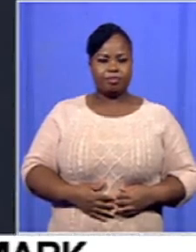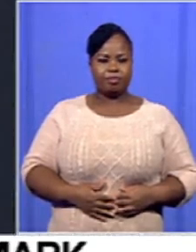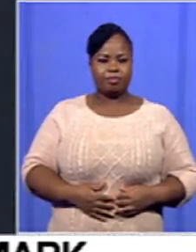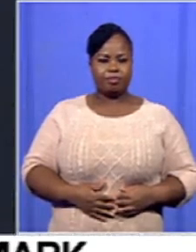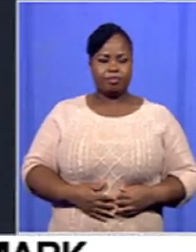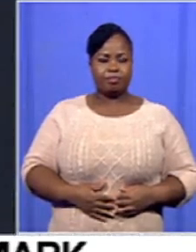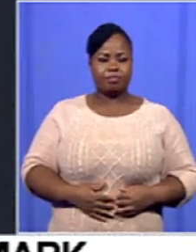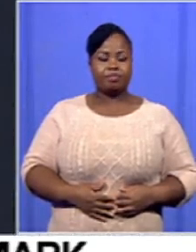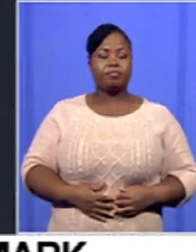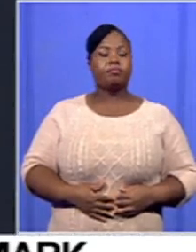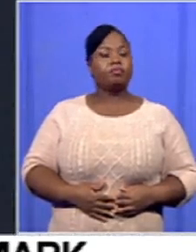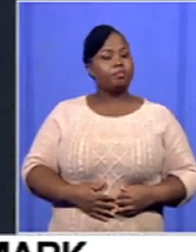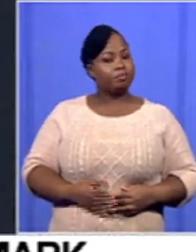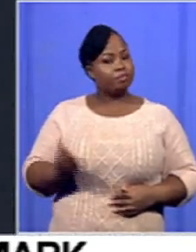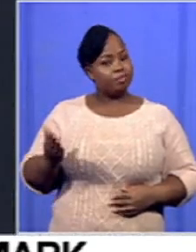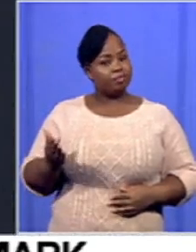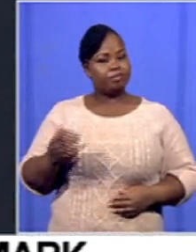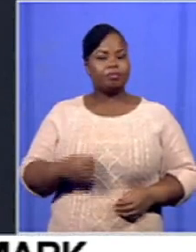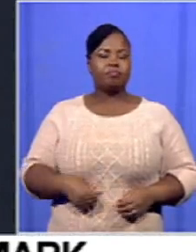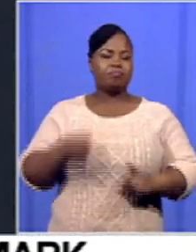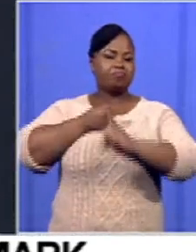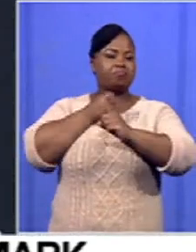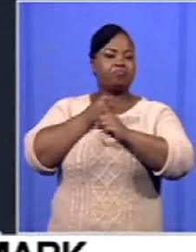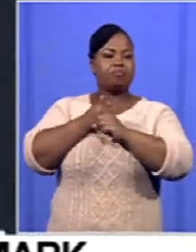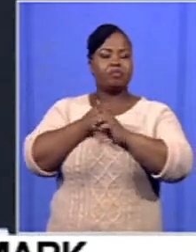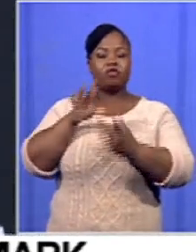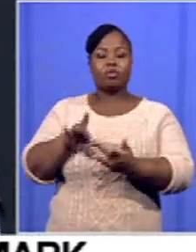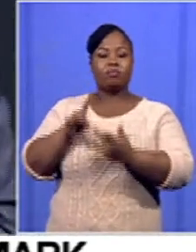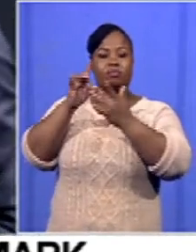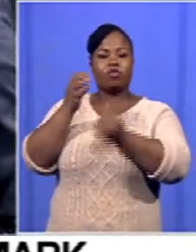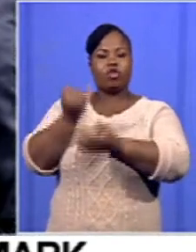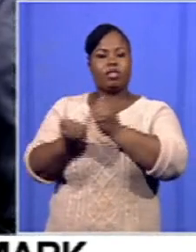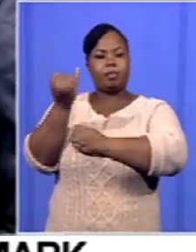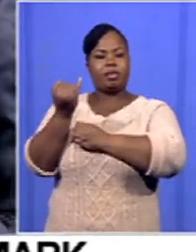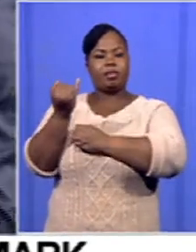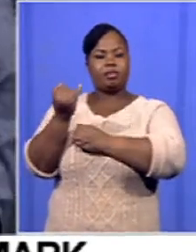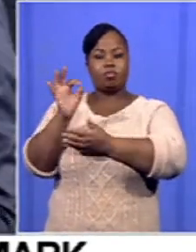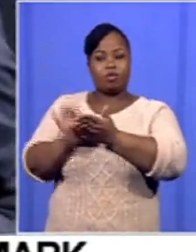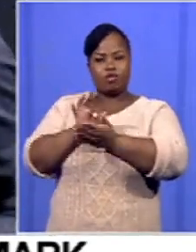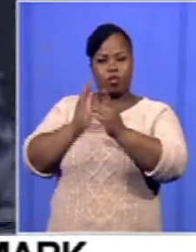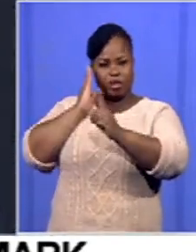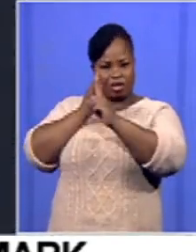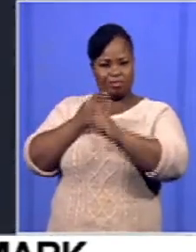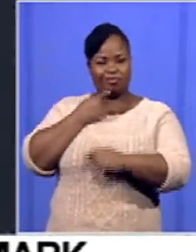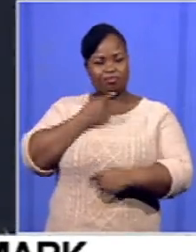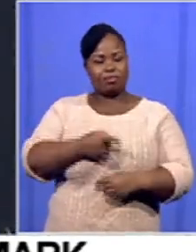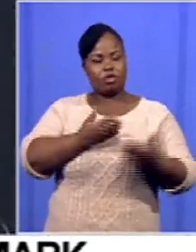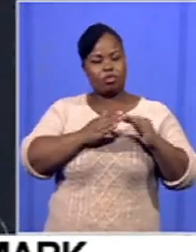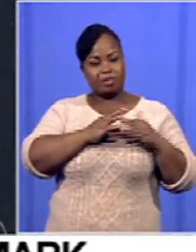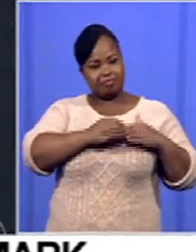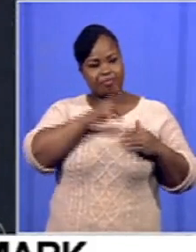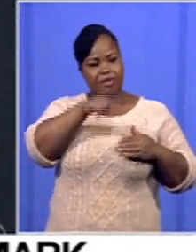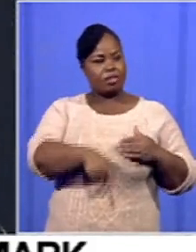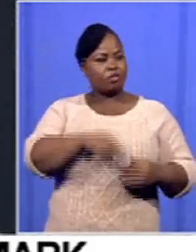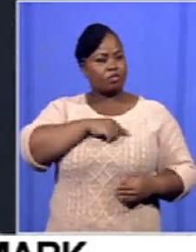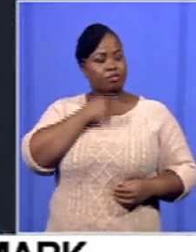While pushing for independence to be voted for directly, saying that the community should lead. Mmusi Maimane is saying that over